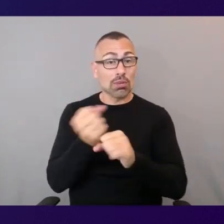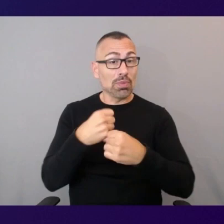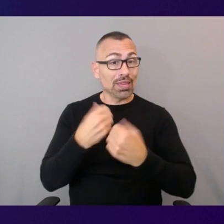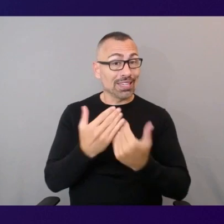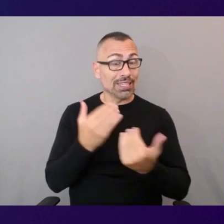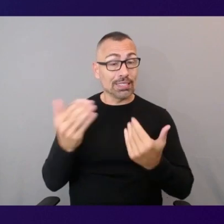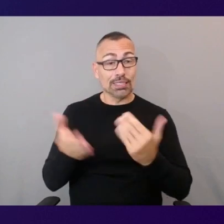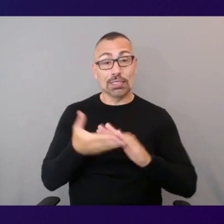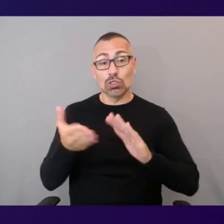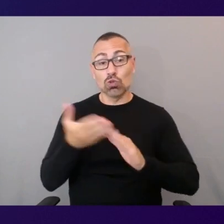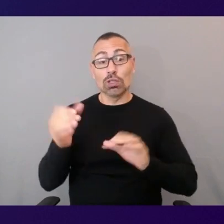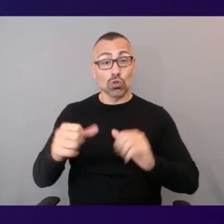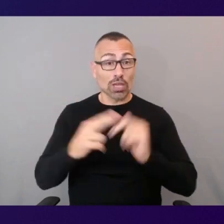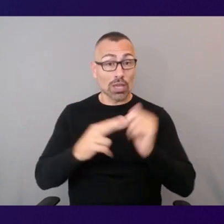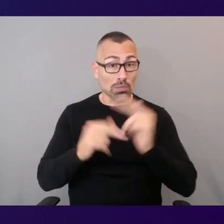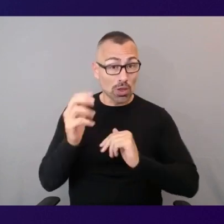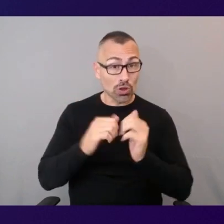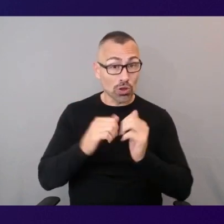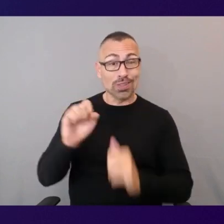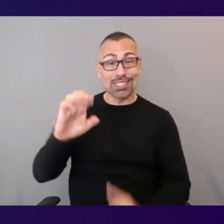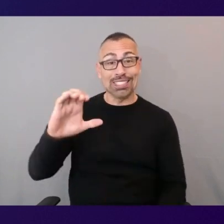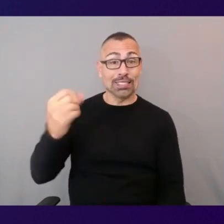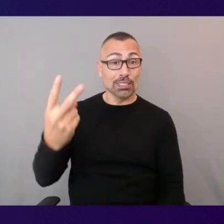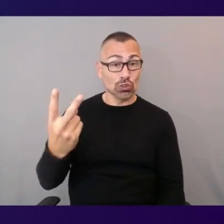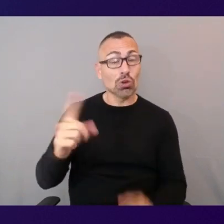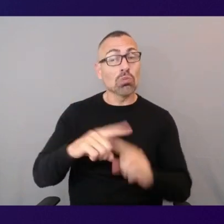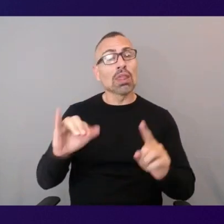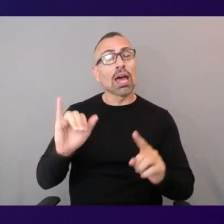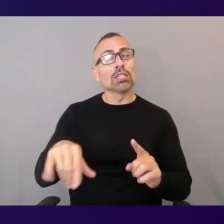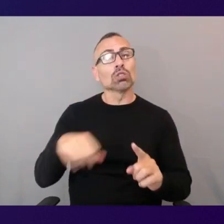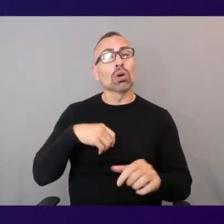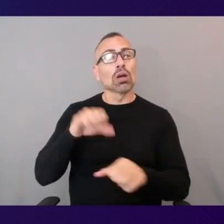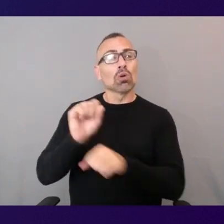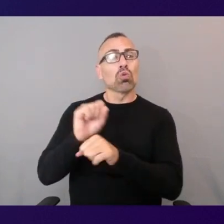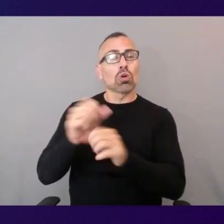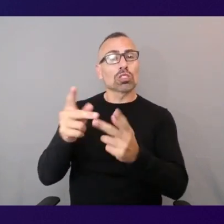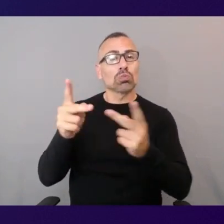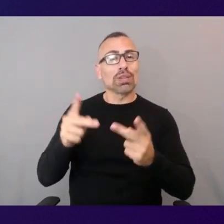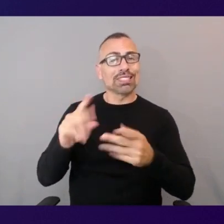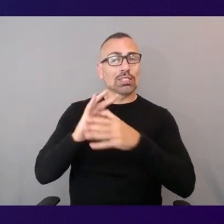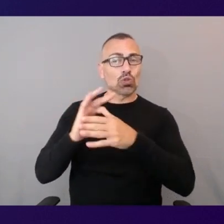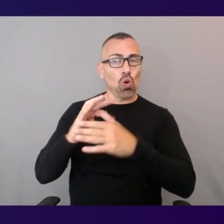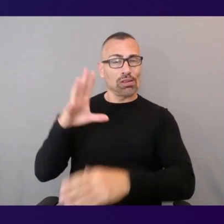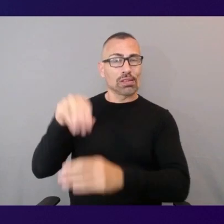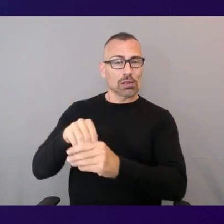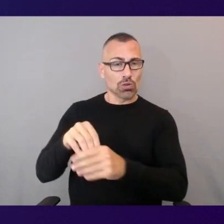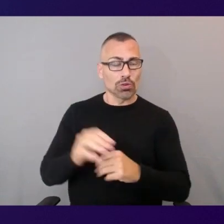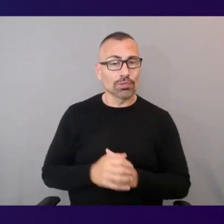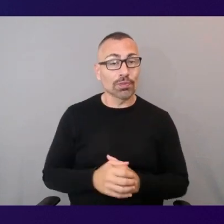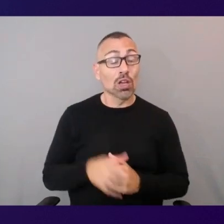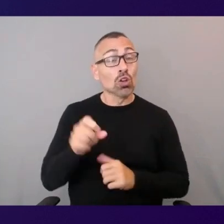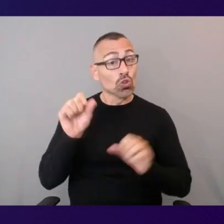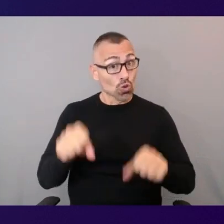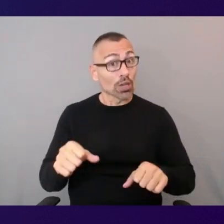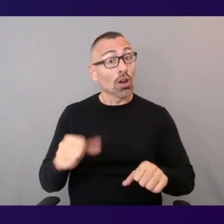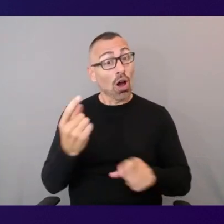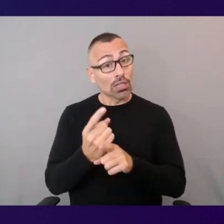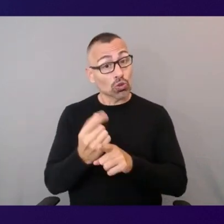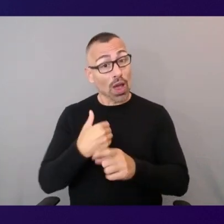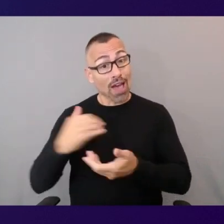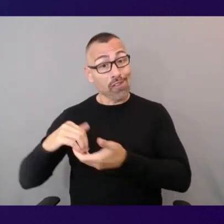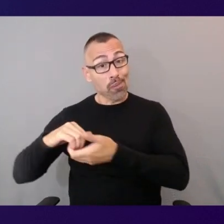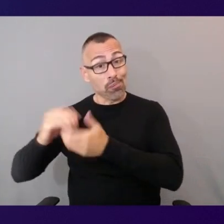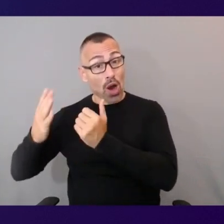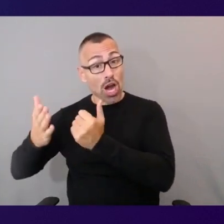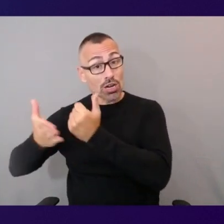the managed workspaces and then Workspaces Core comes in. But let's take that a step further. You can have a partner help you out with that, which would make